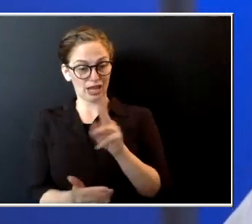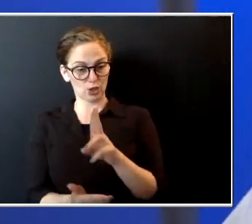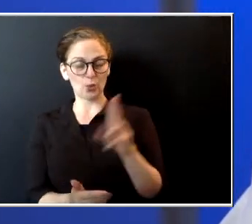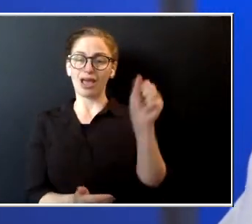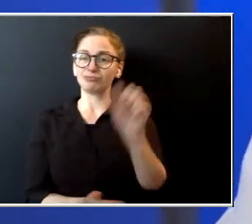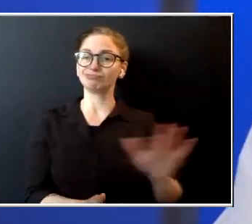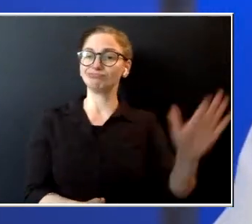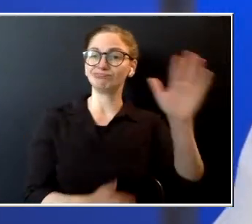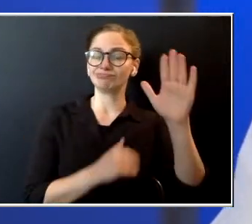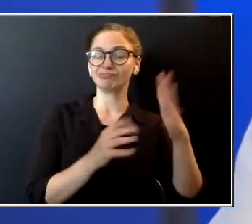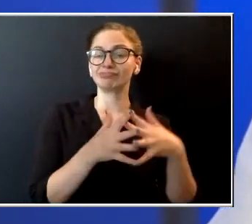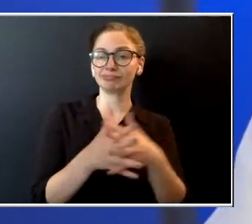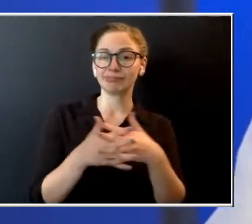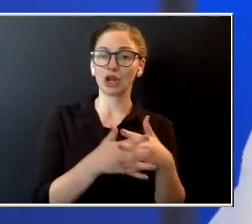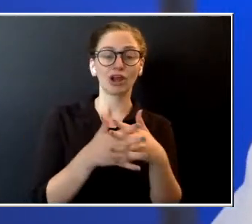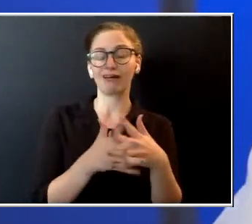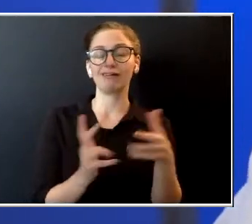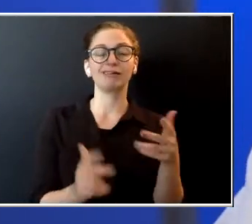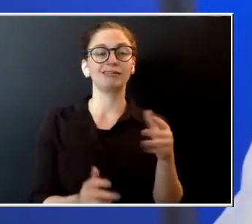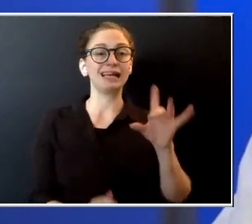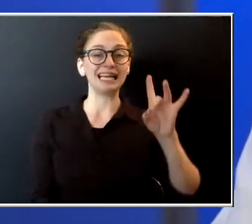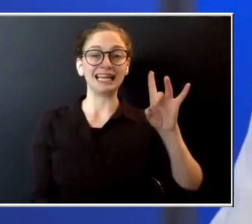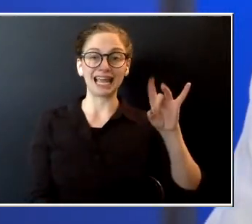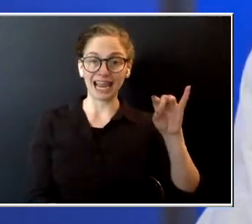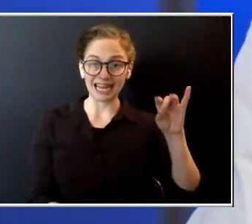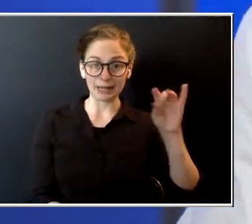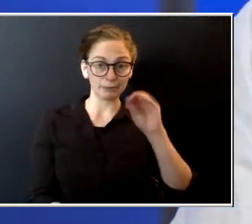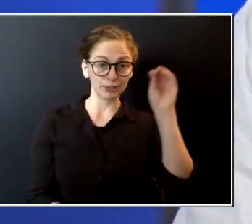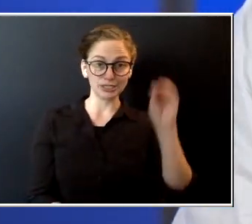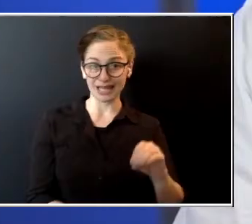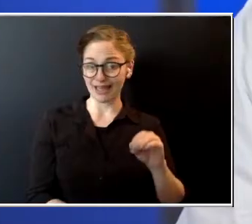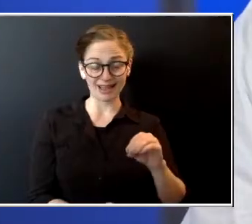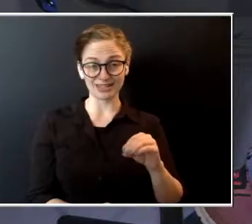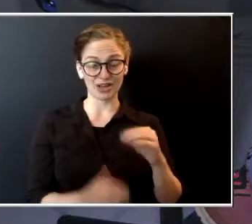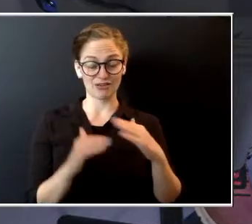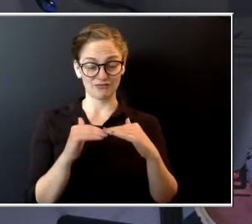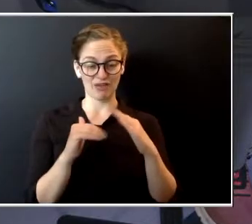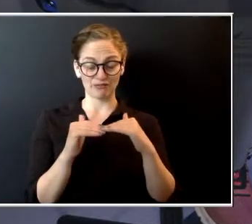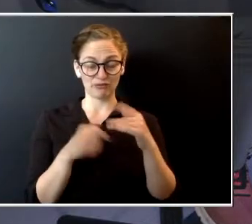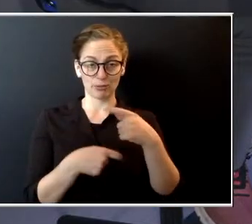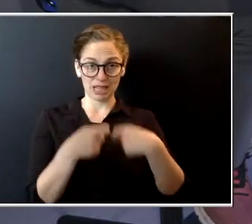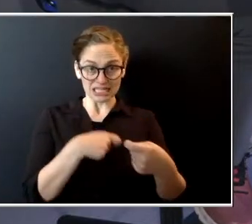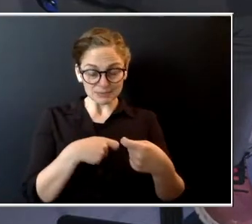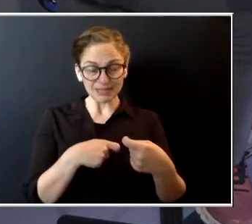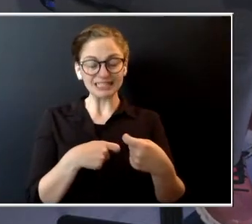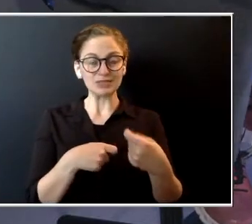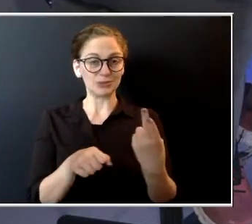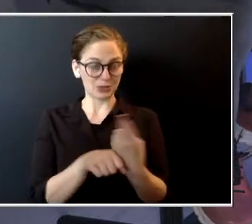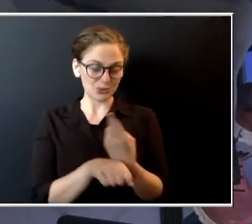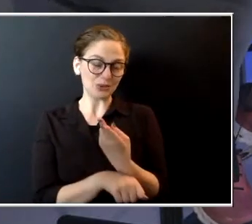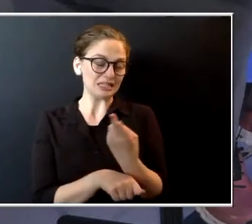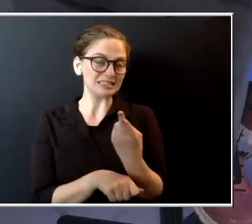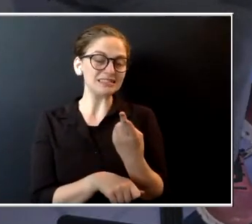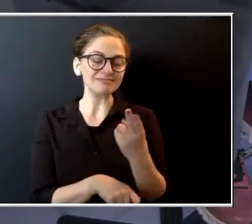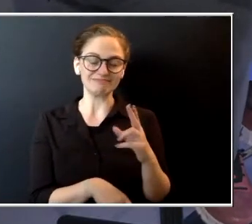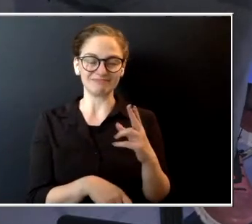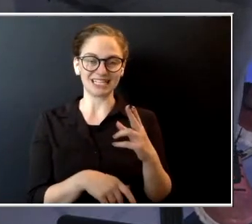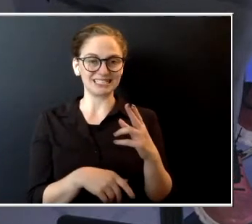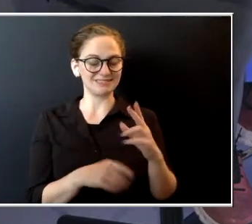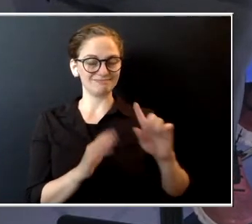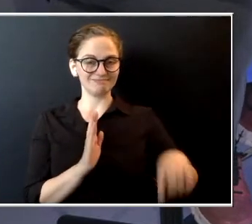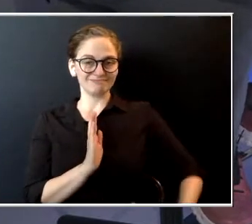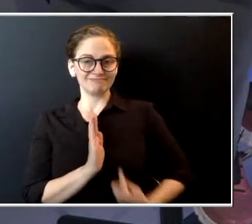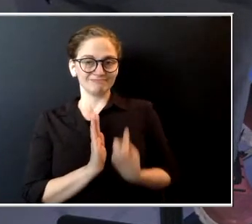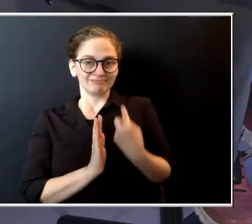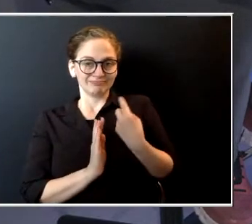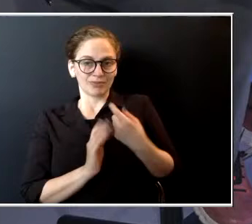80%, are being done with these minimally invasive transcatheter processes. That is crazy, and I know we're going to show a video in a moment, but more often than